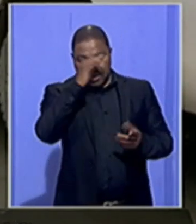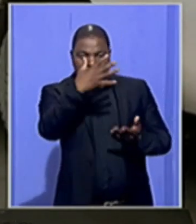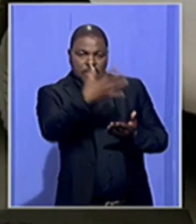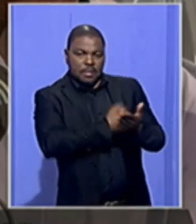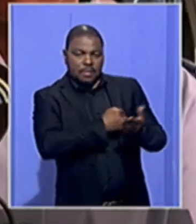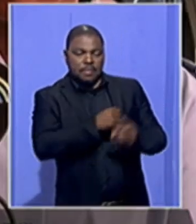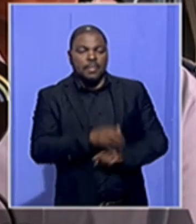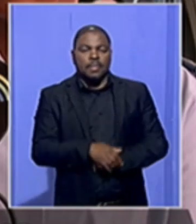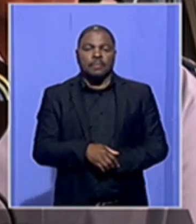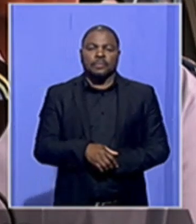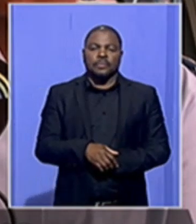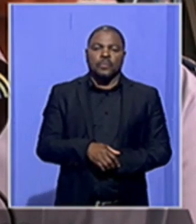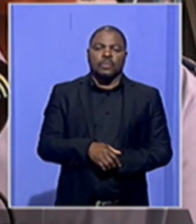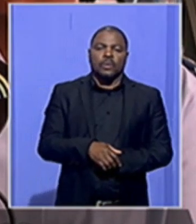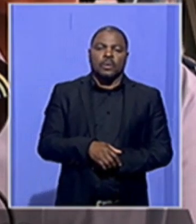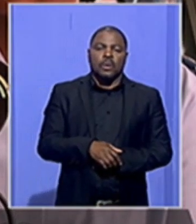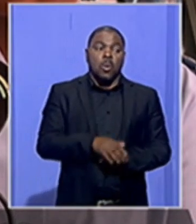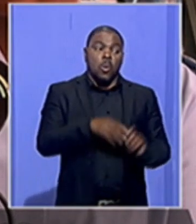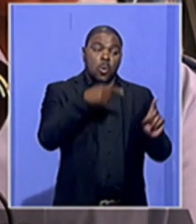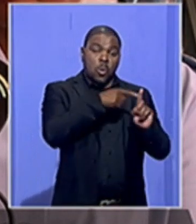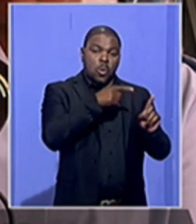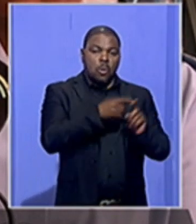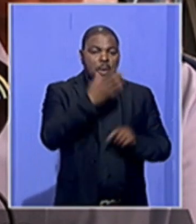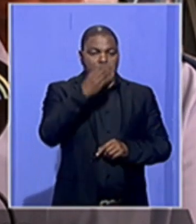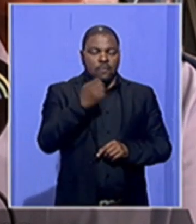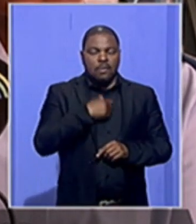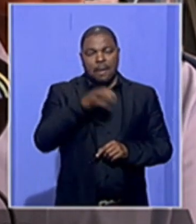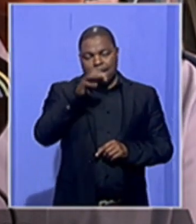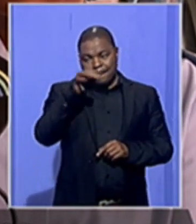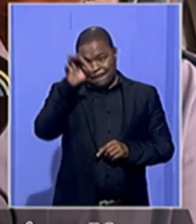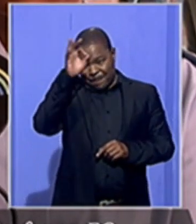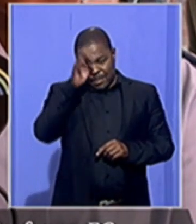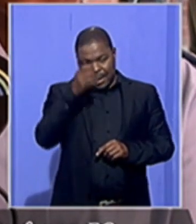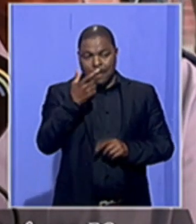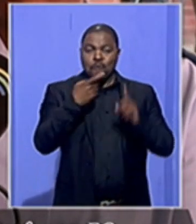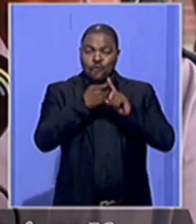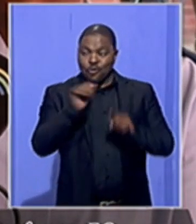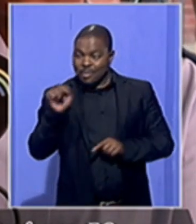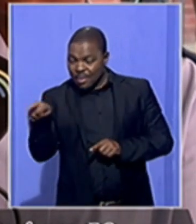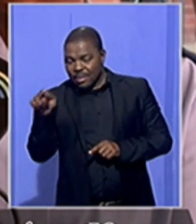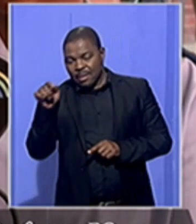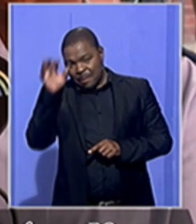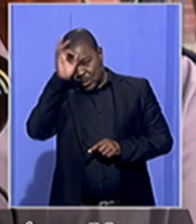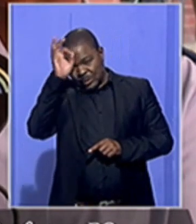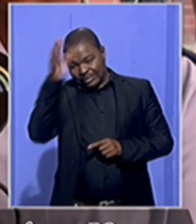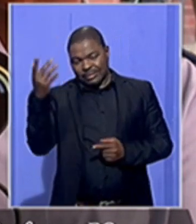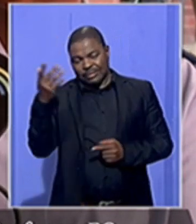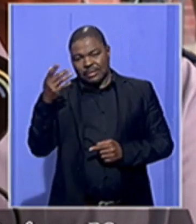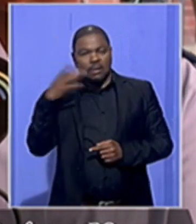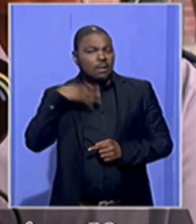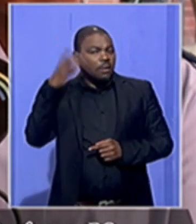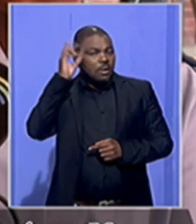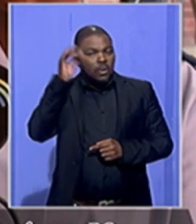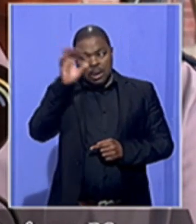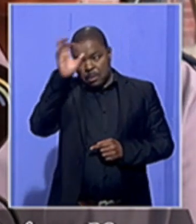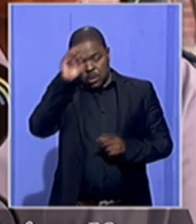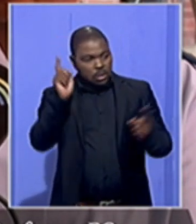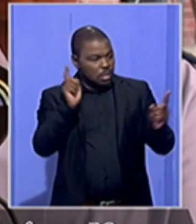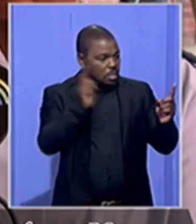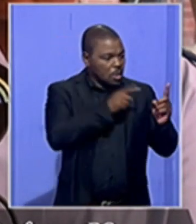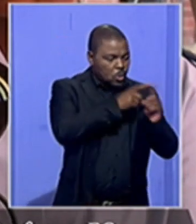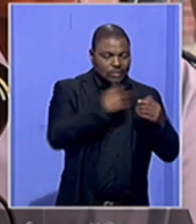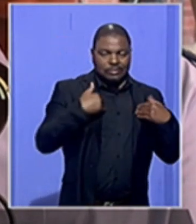was in possession of the firearm of the police. I'm told that as the police were approaching him, he started